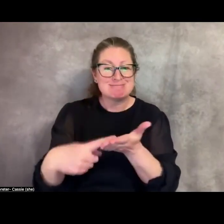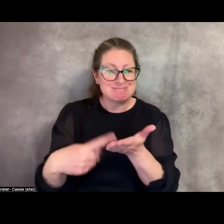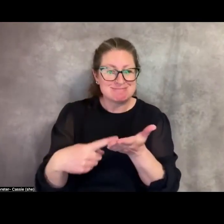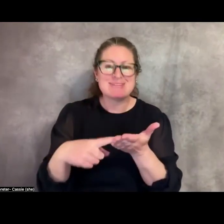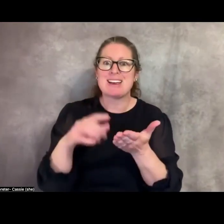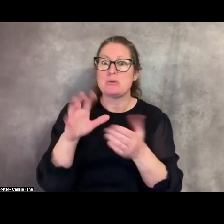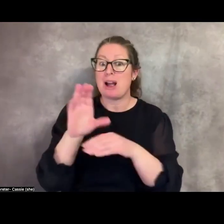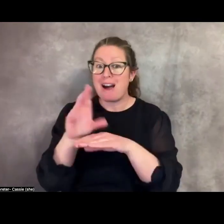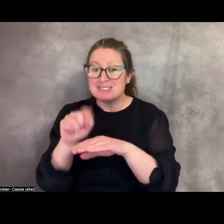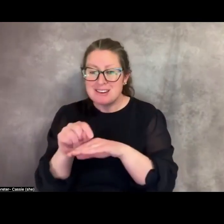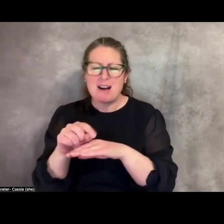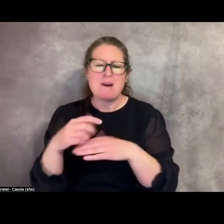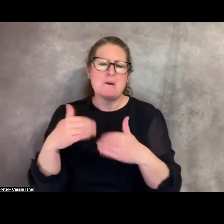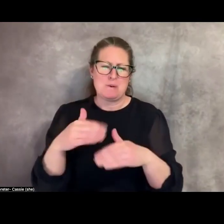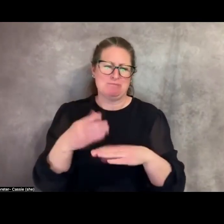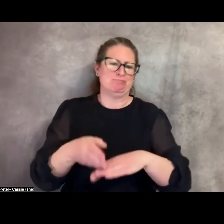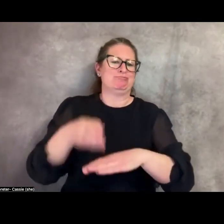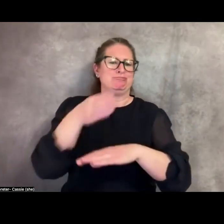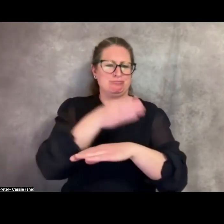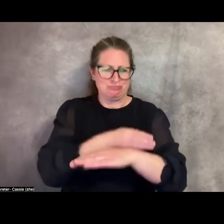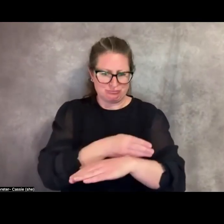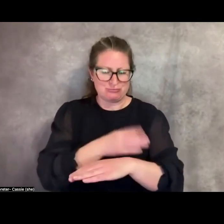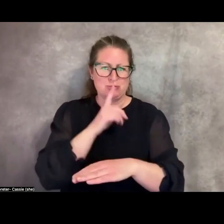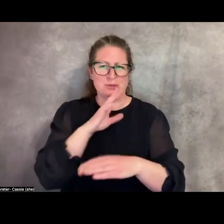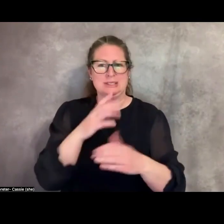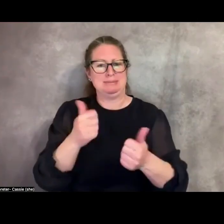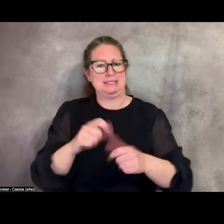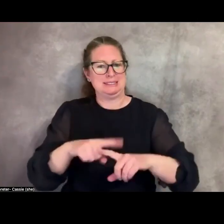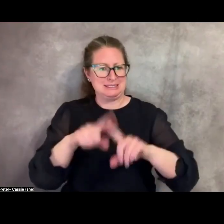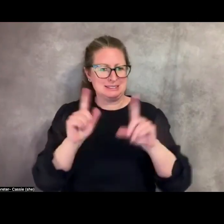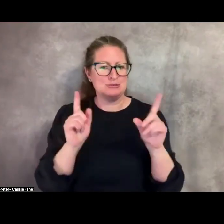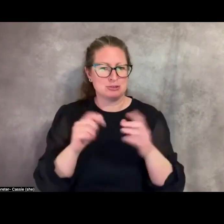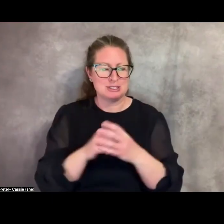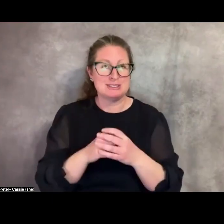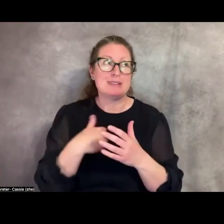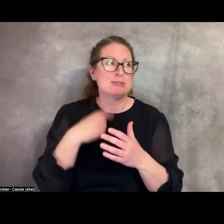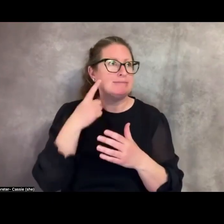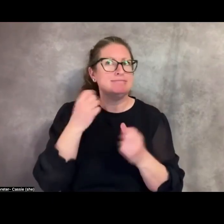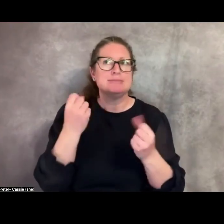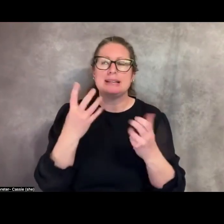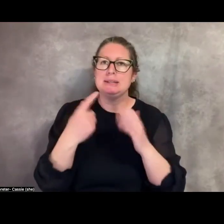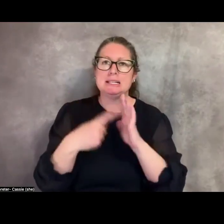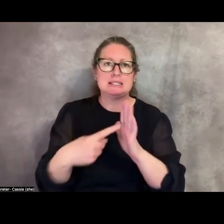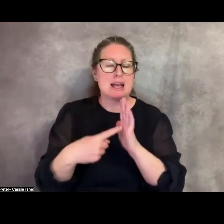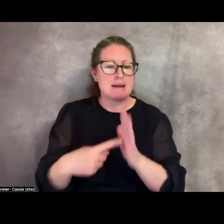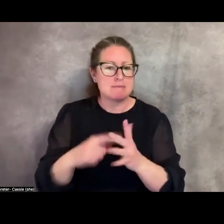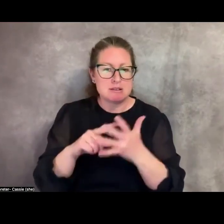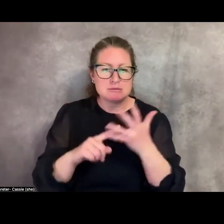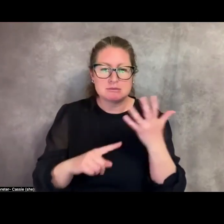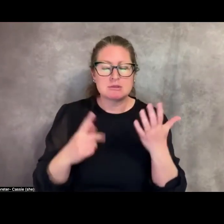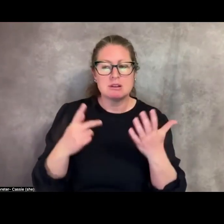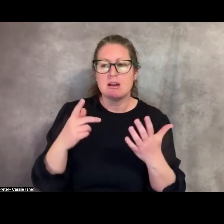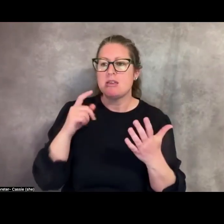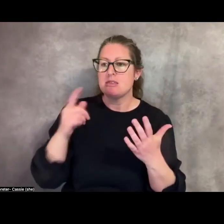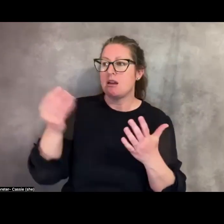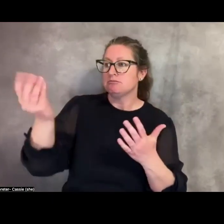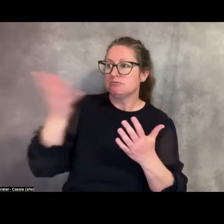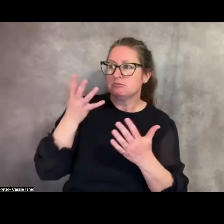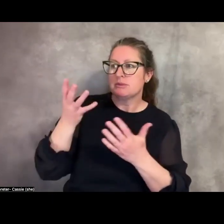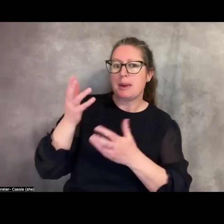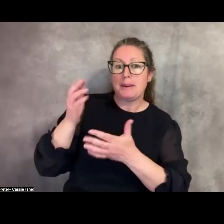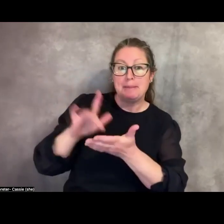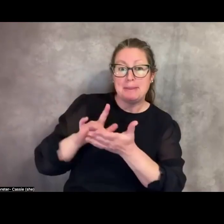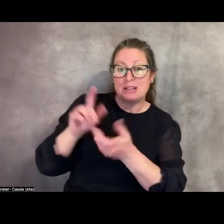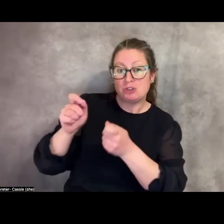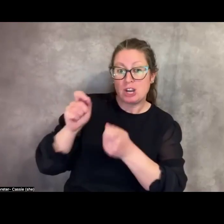consults on made a big difference. I have so many examples. We were told certain recommendations, med changes,